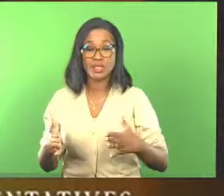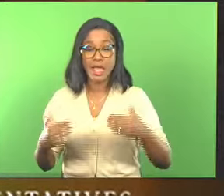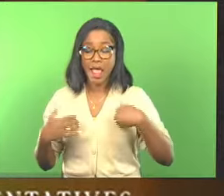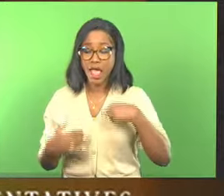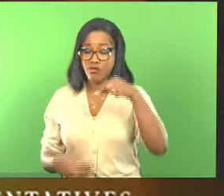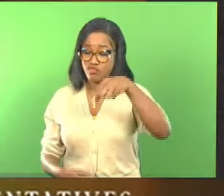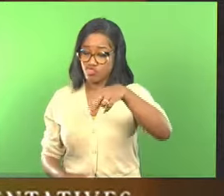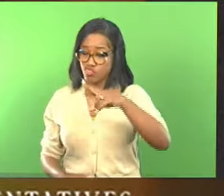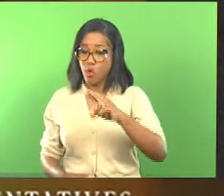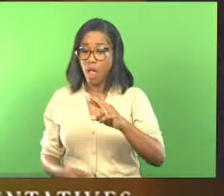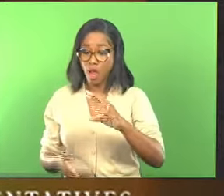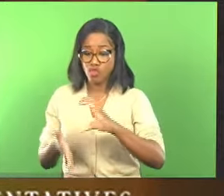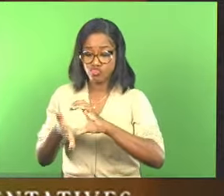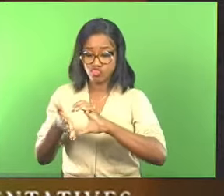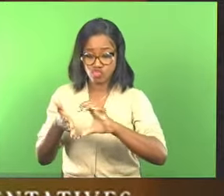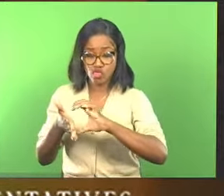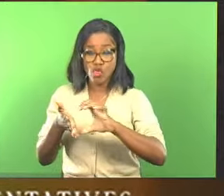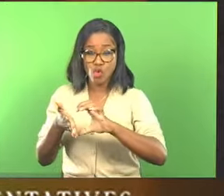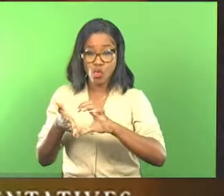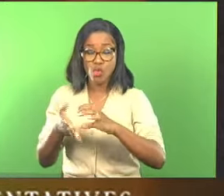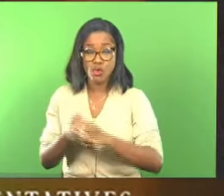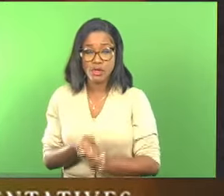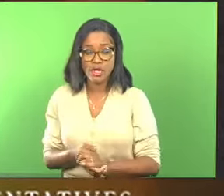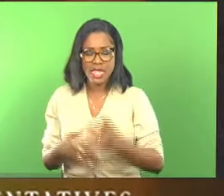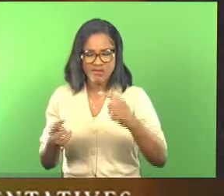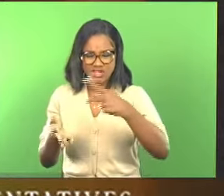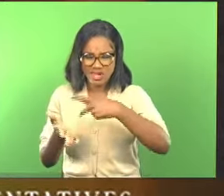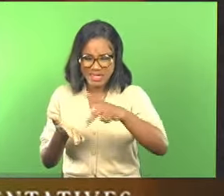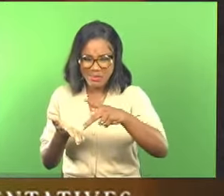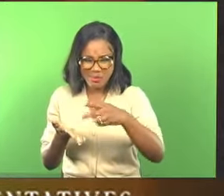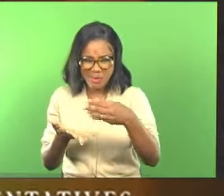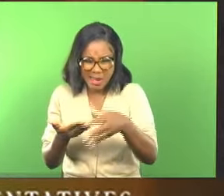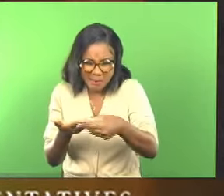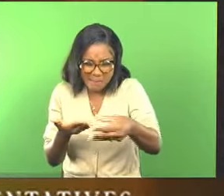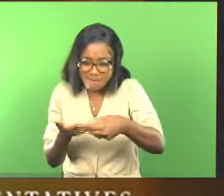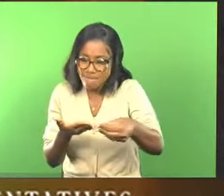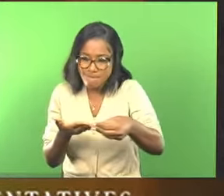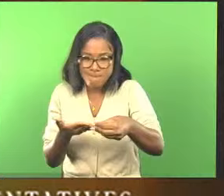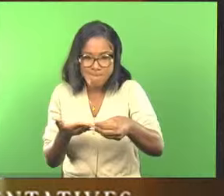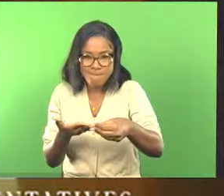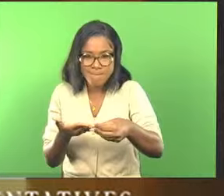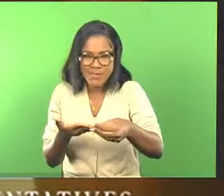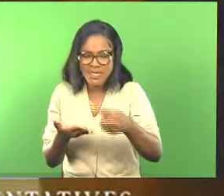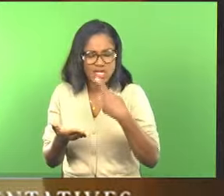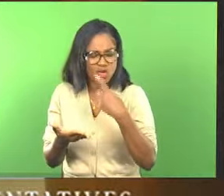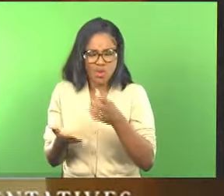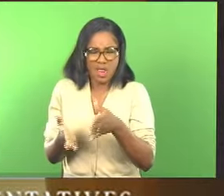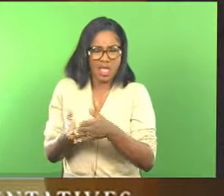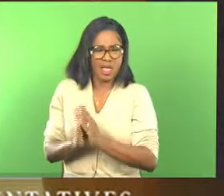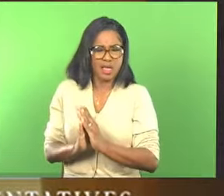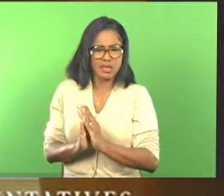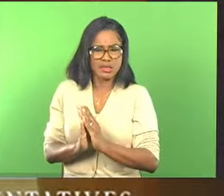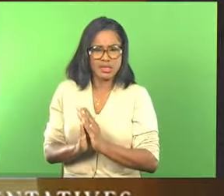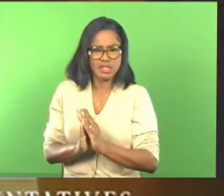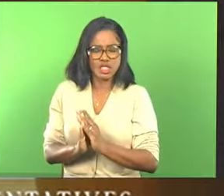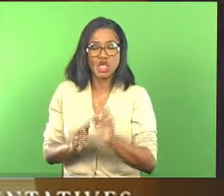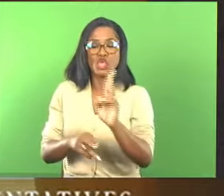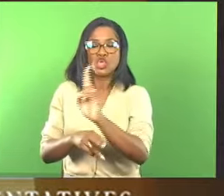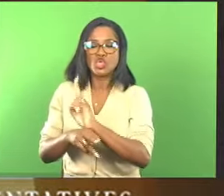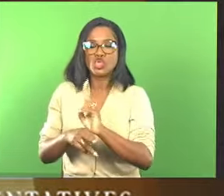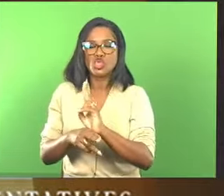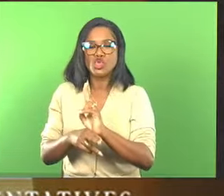code. If you try to pay them in cash, they will ask you to